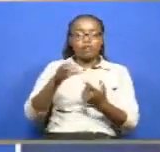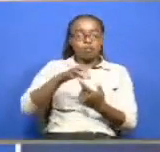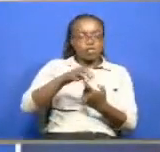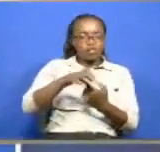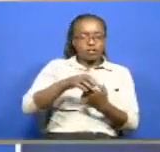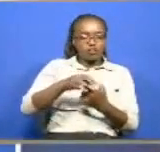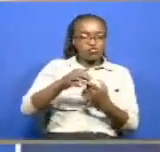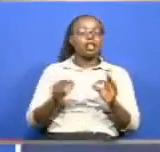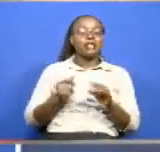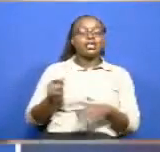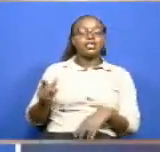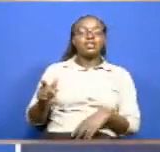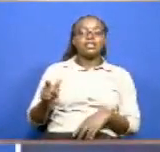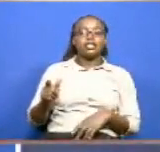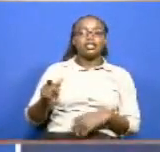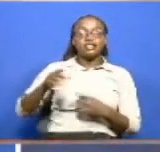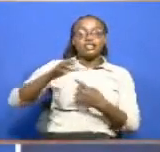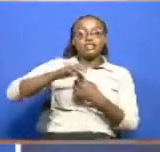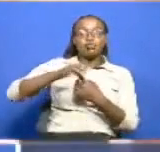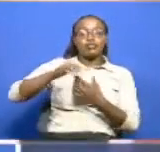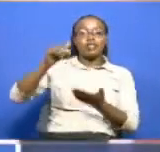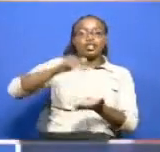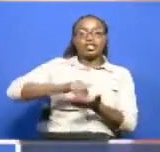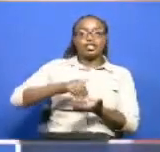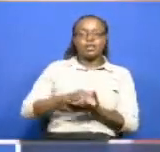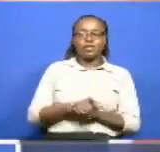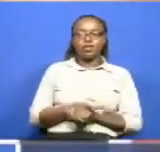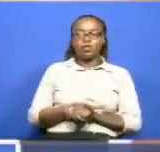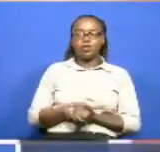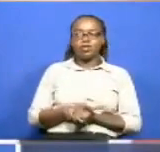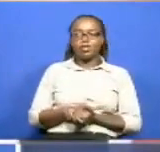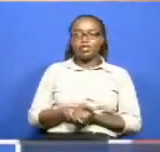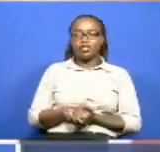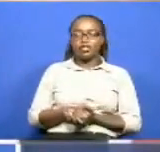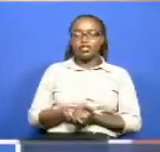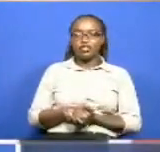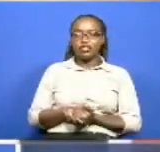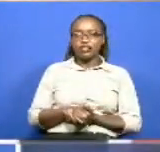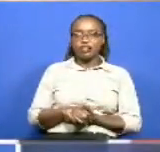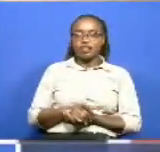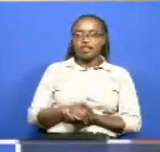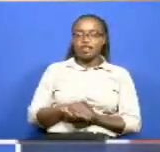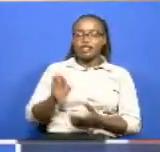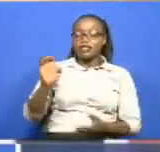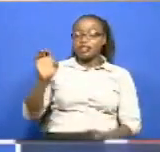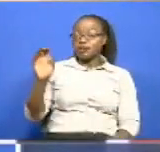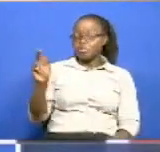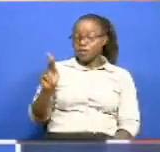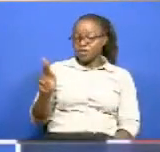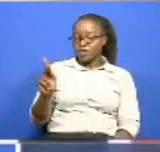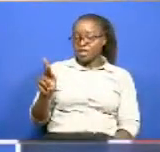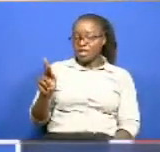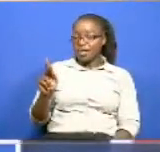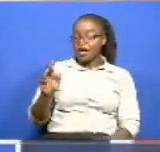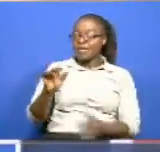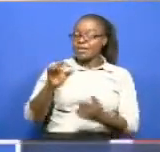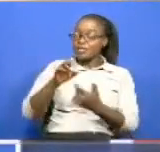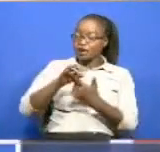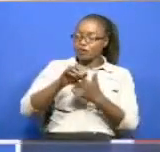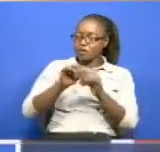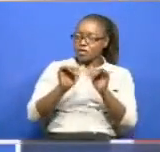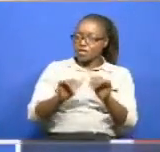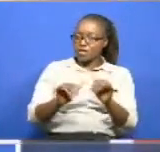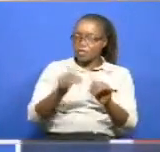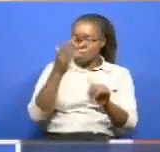champion Ruth Chepngetich. Again, Eliud Kipchoge remains the champion because